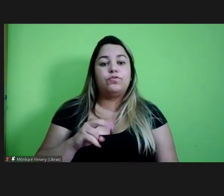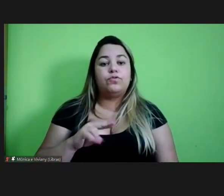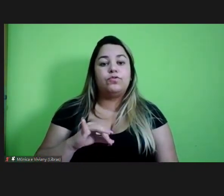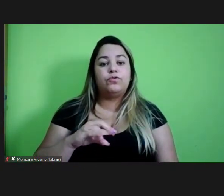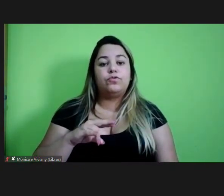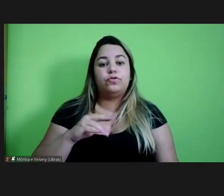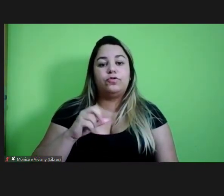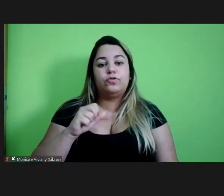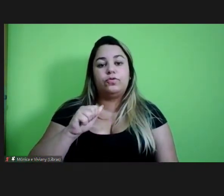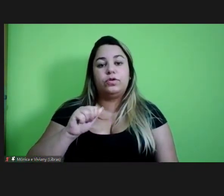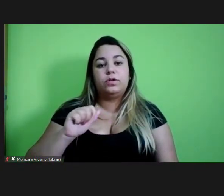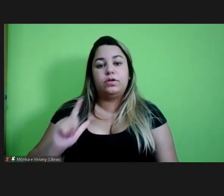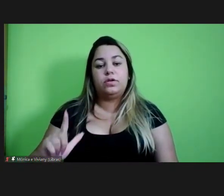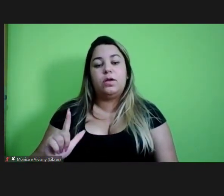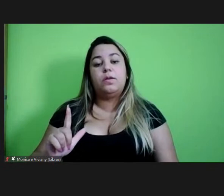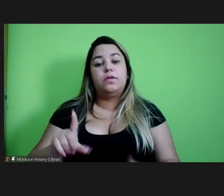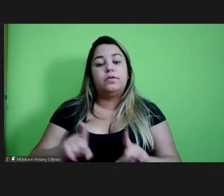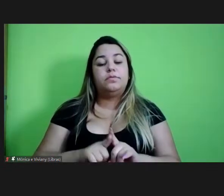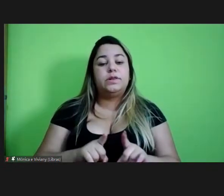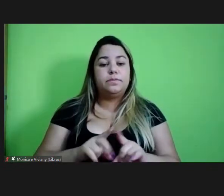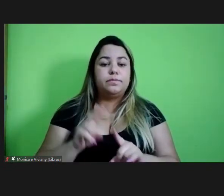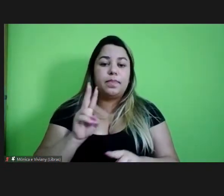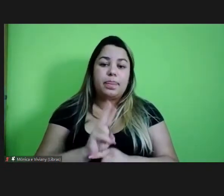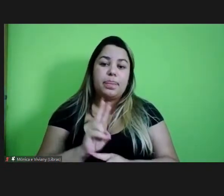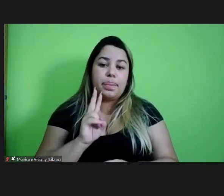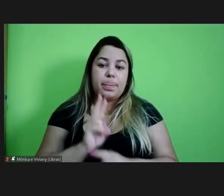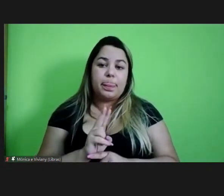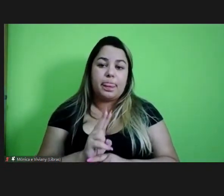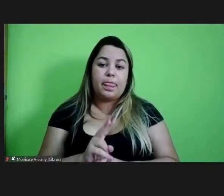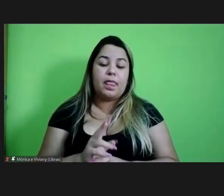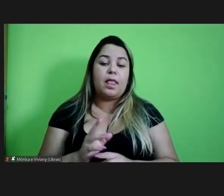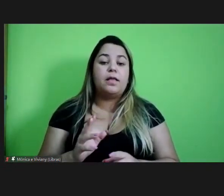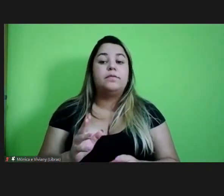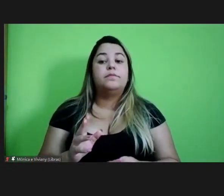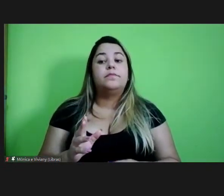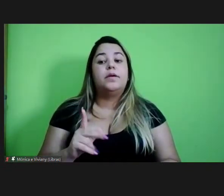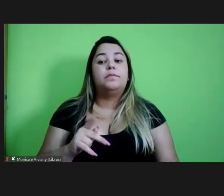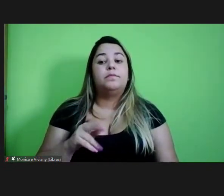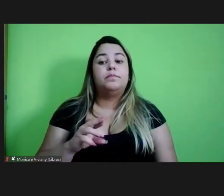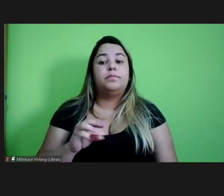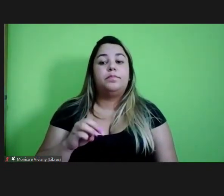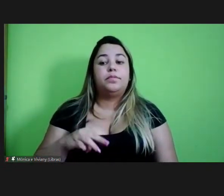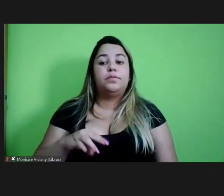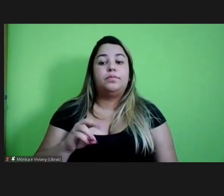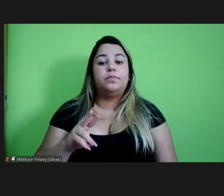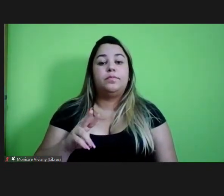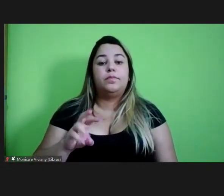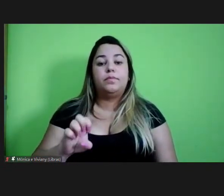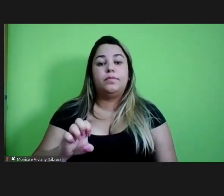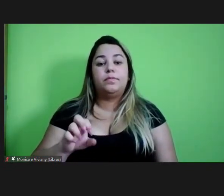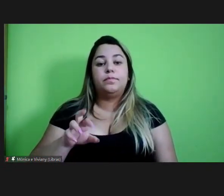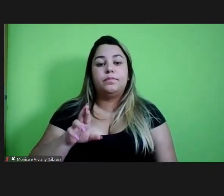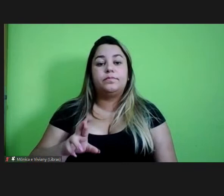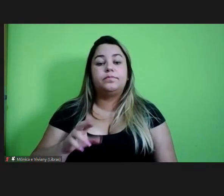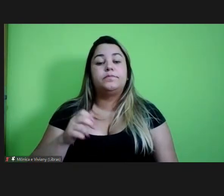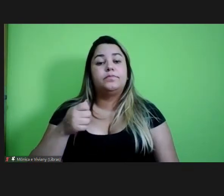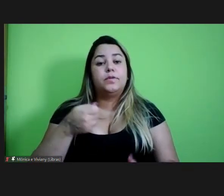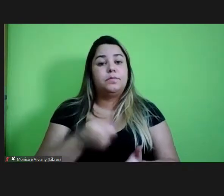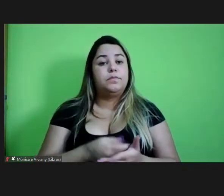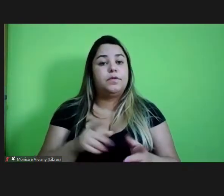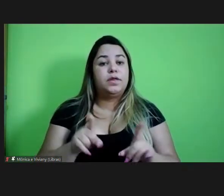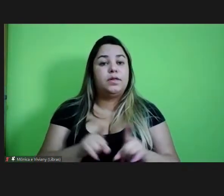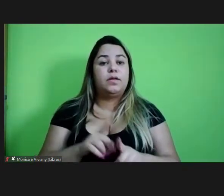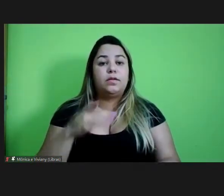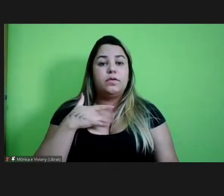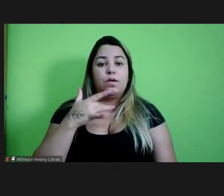the Secretariat for Primary Attention is here to preserve and to promote this right alongside the population